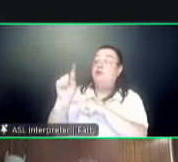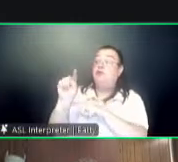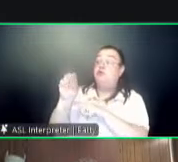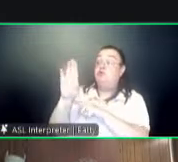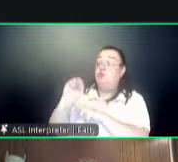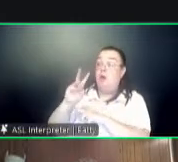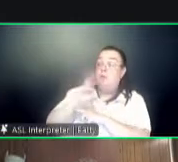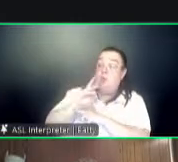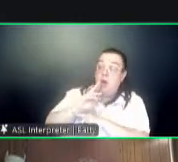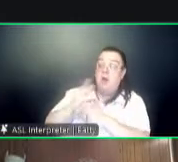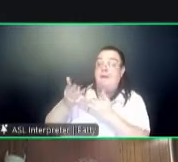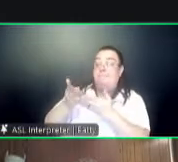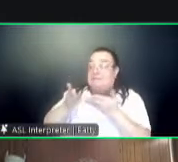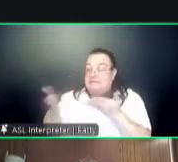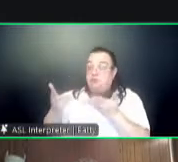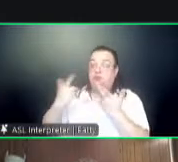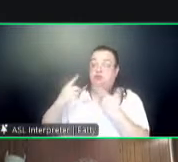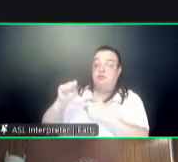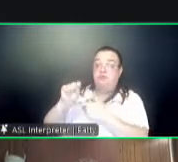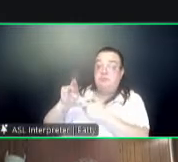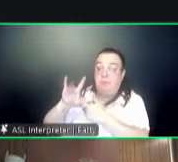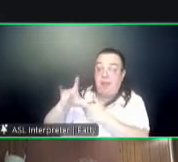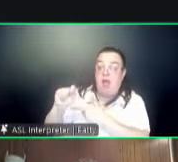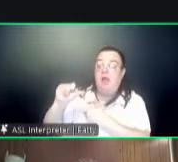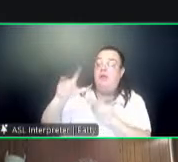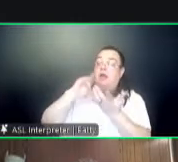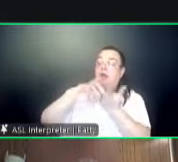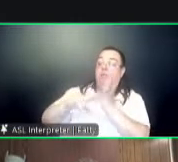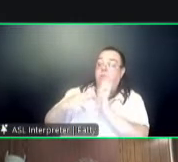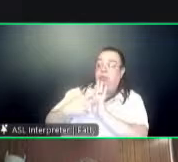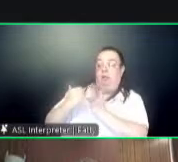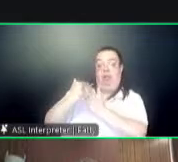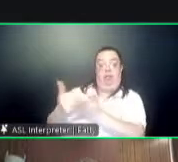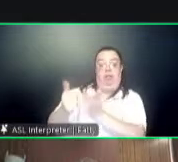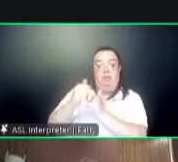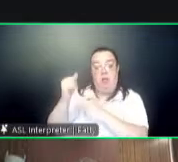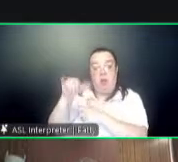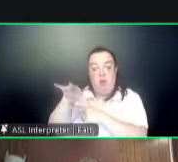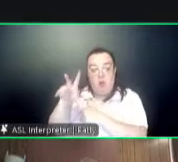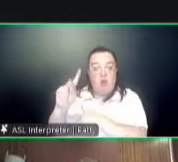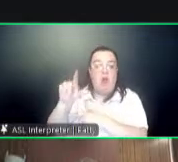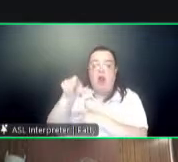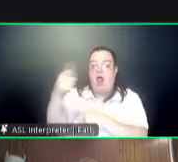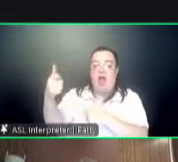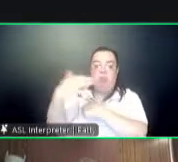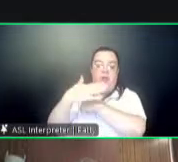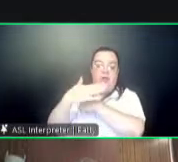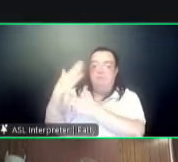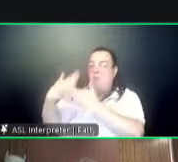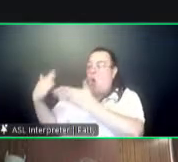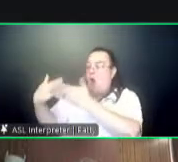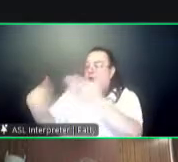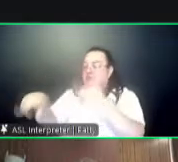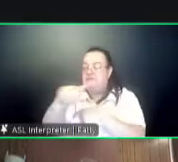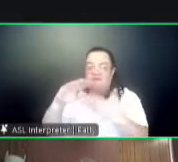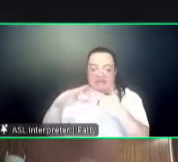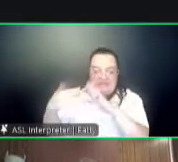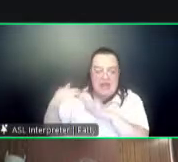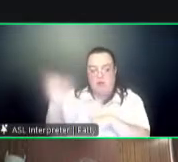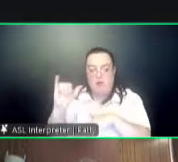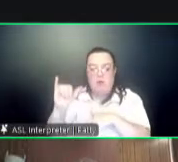and supplies, that is to help out with the yard and in other areas in the town as well. And that did tweak up a little